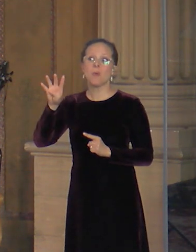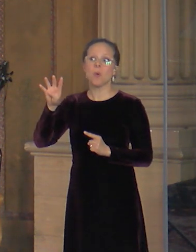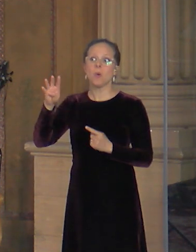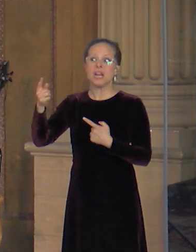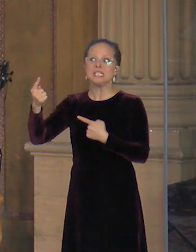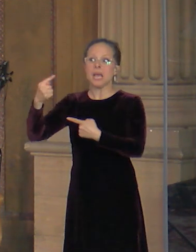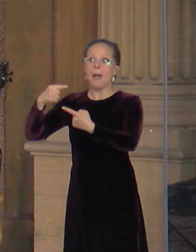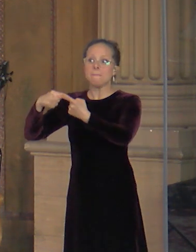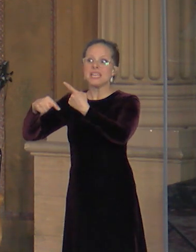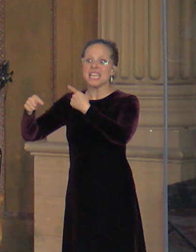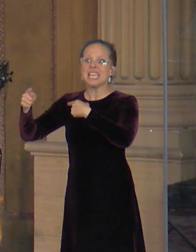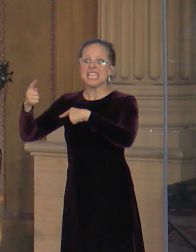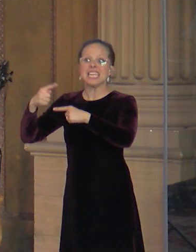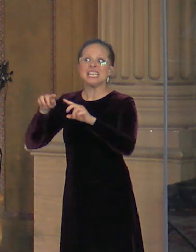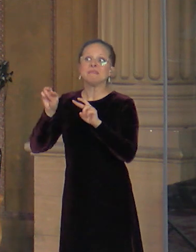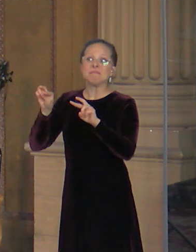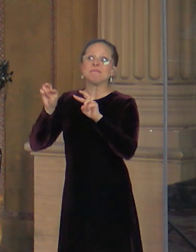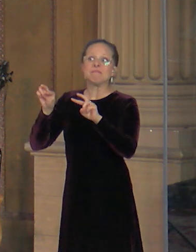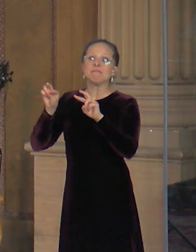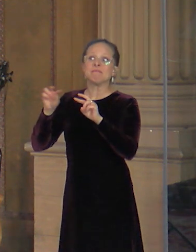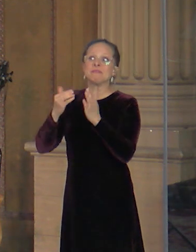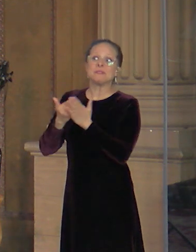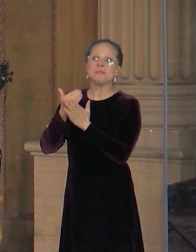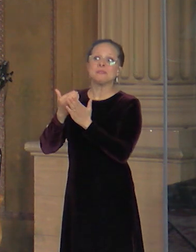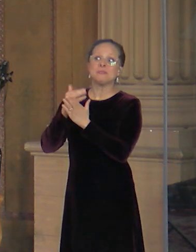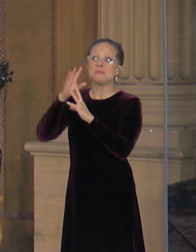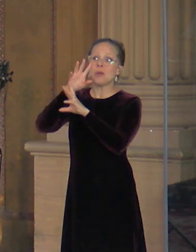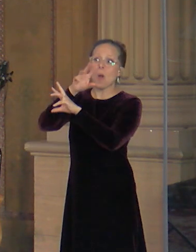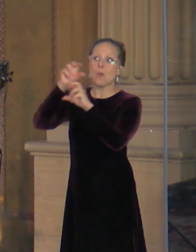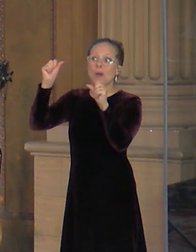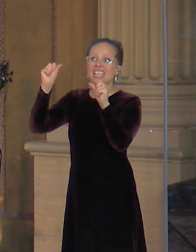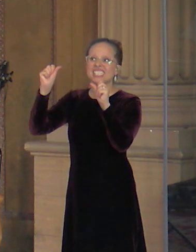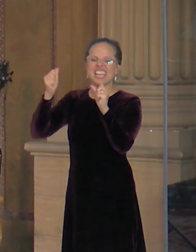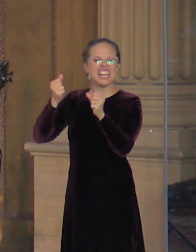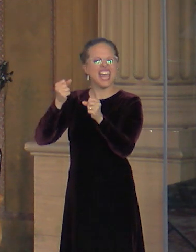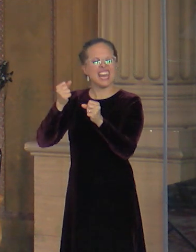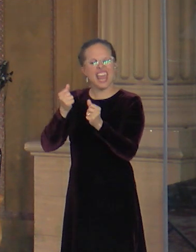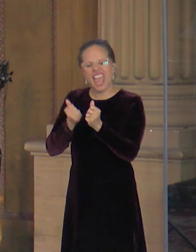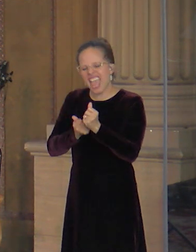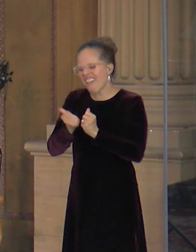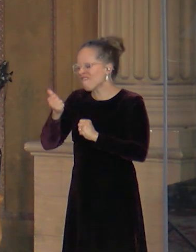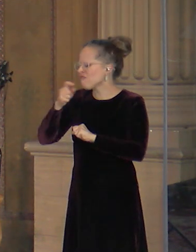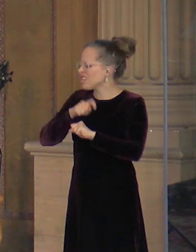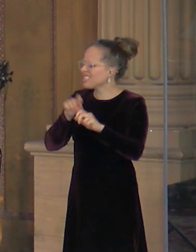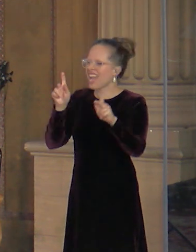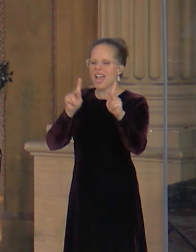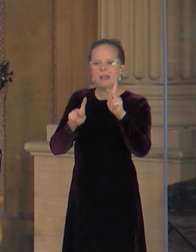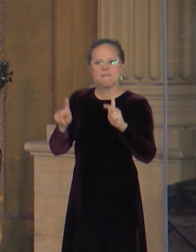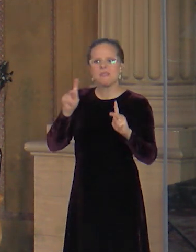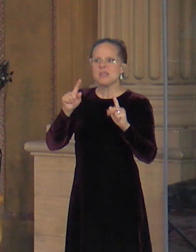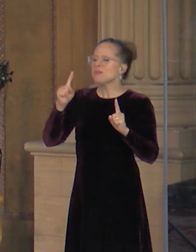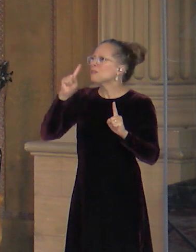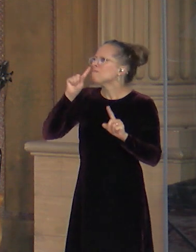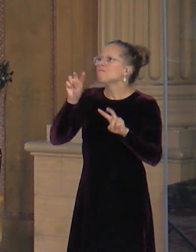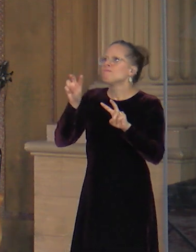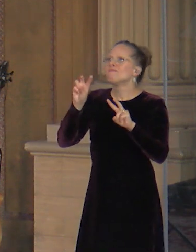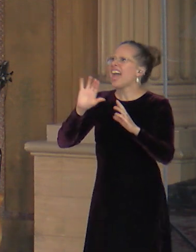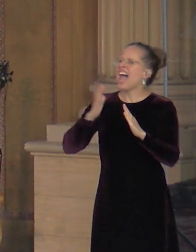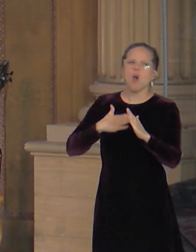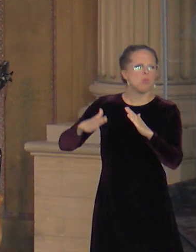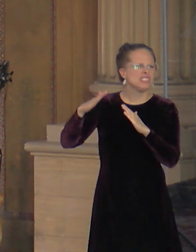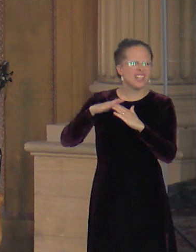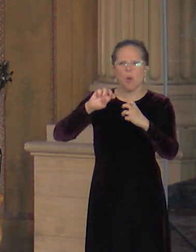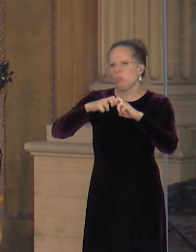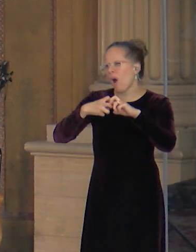the drumbeat as it approaches in every election cycle that same song is sung every time that the biggest problem we have is our